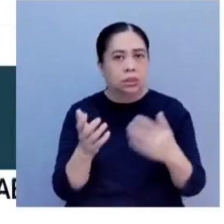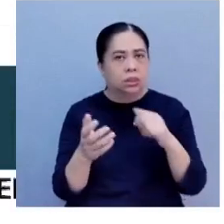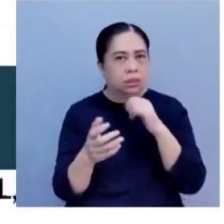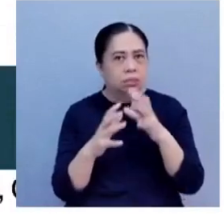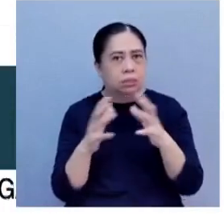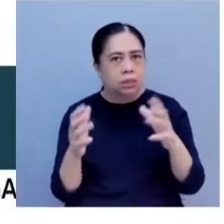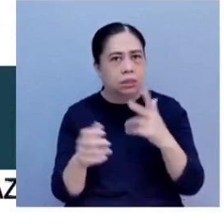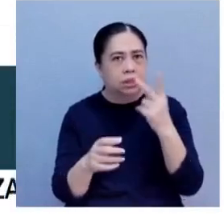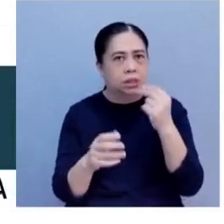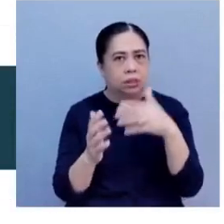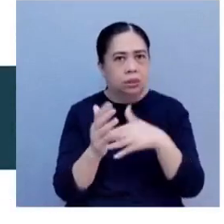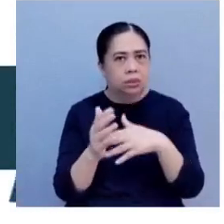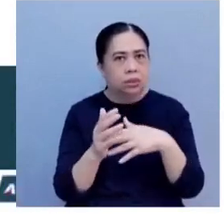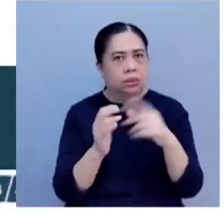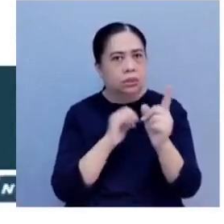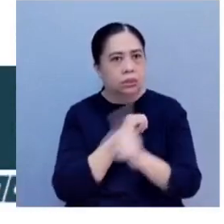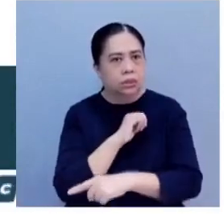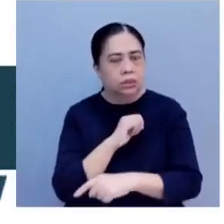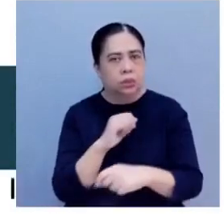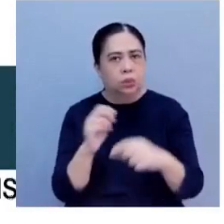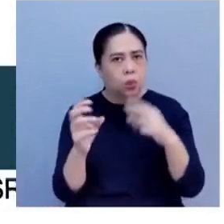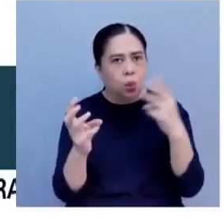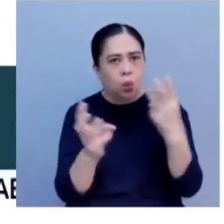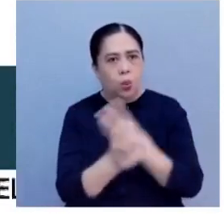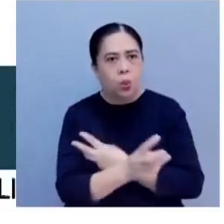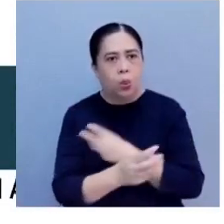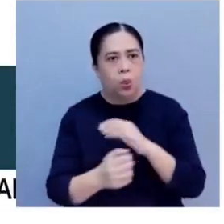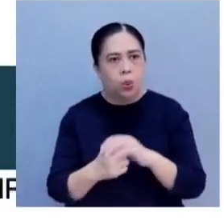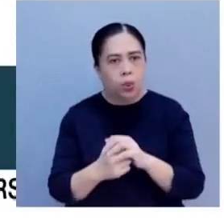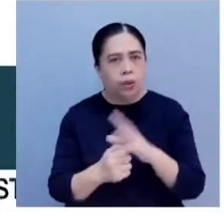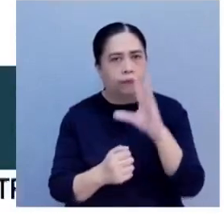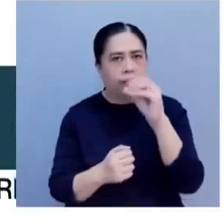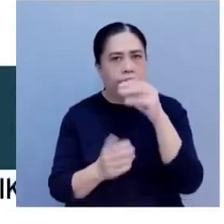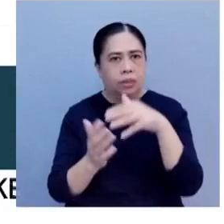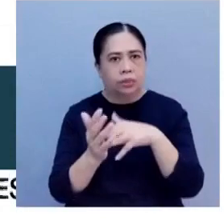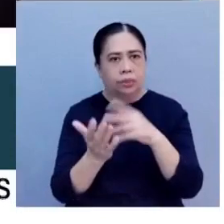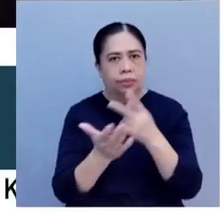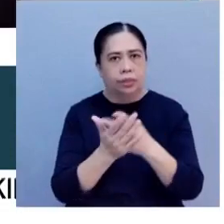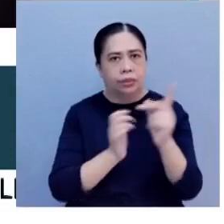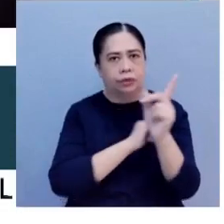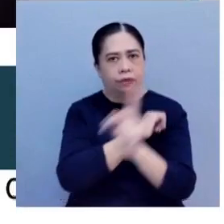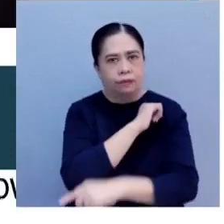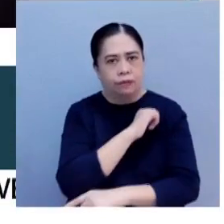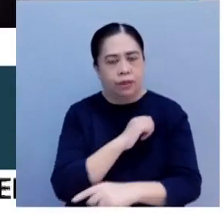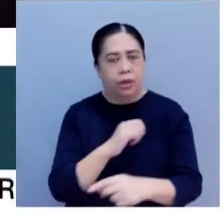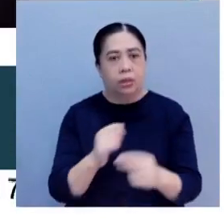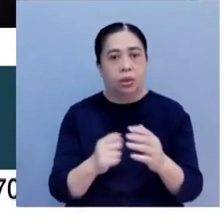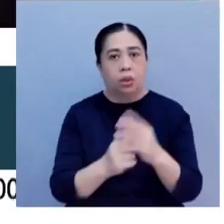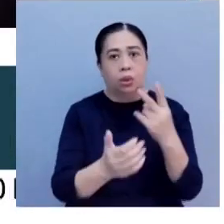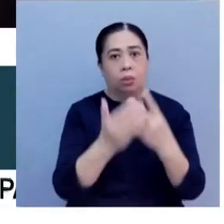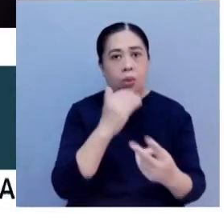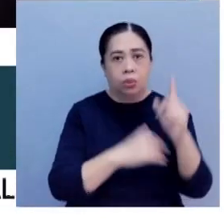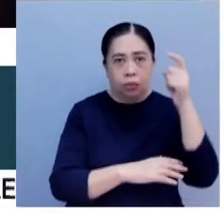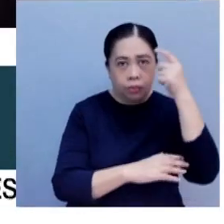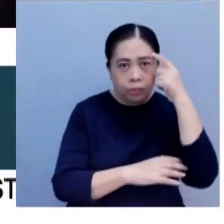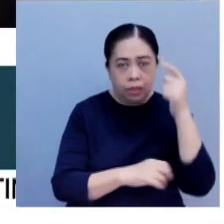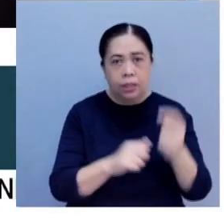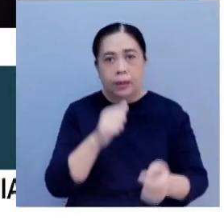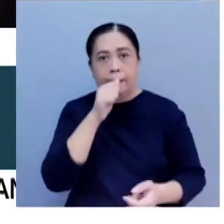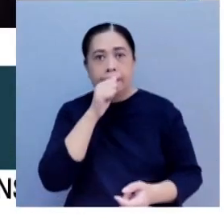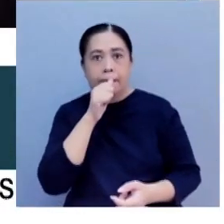will be 30,000 pesos, and grave violations will be 50,000 pesos. So both the government and